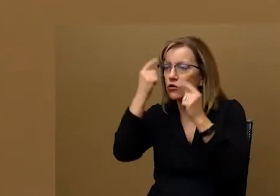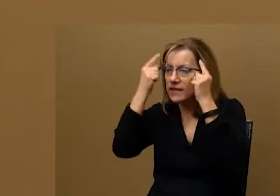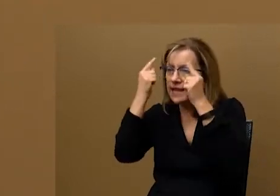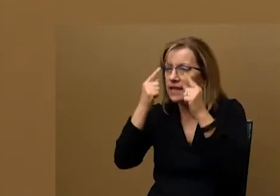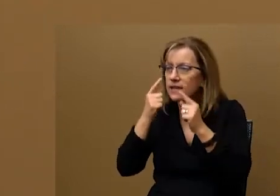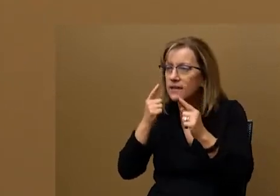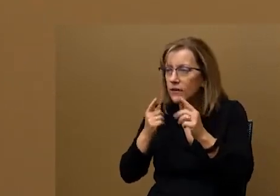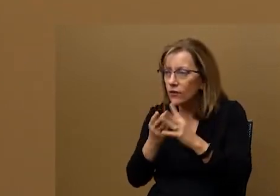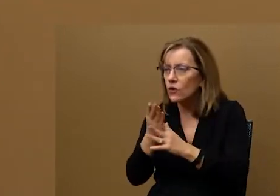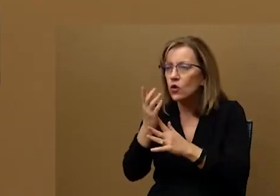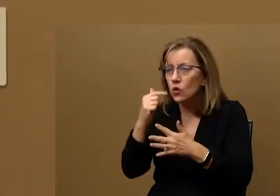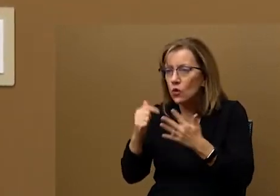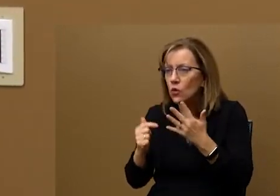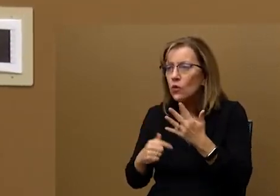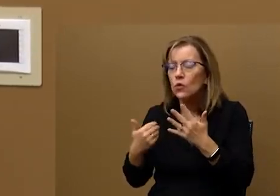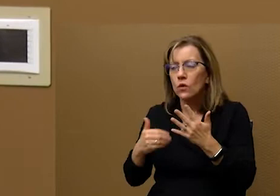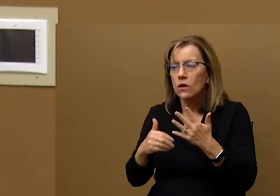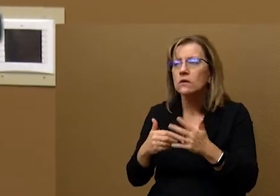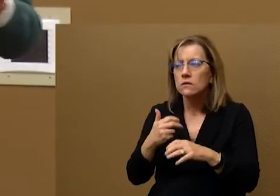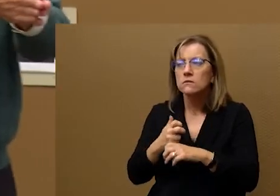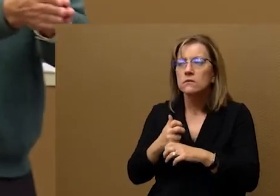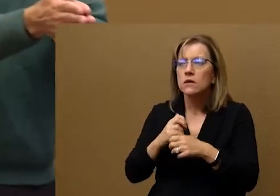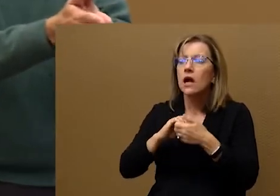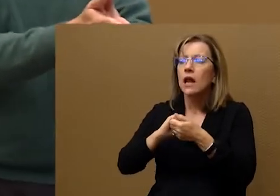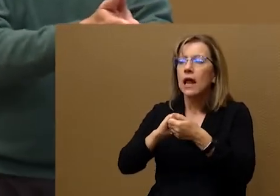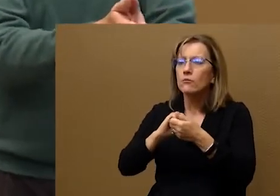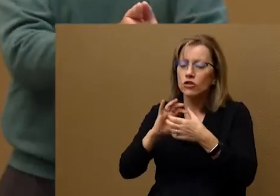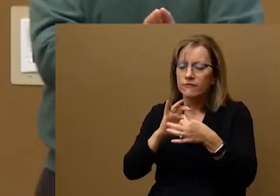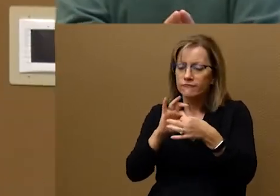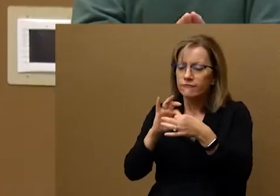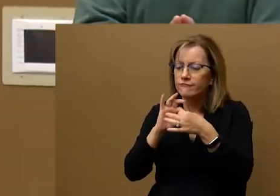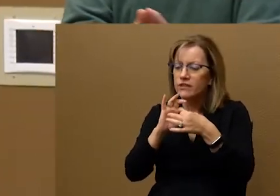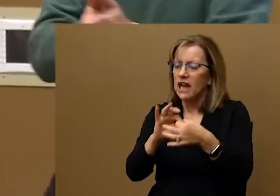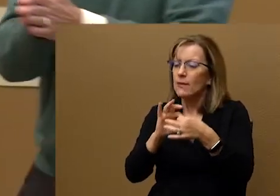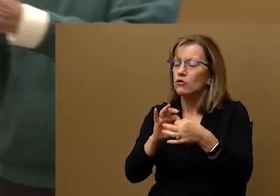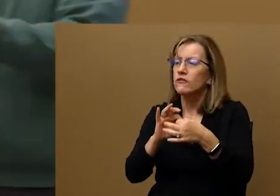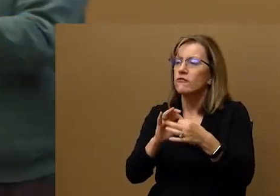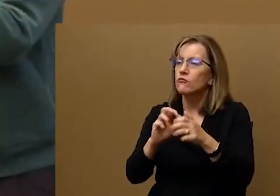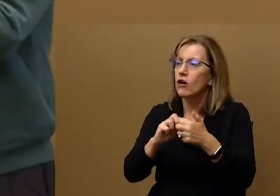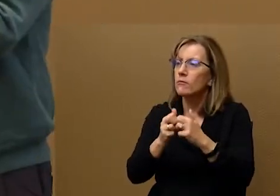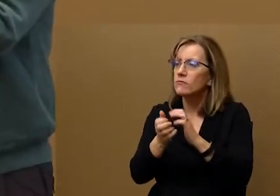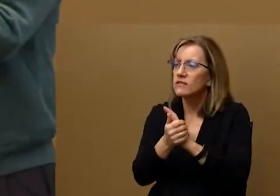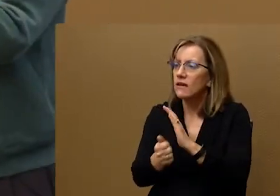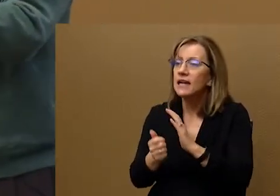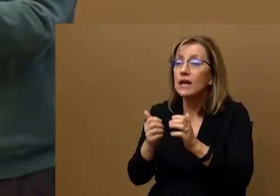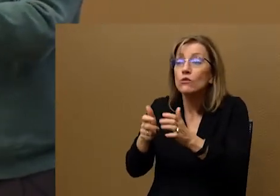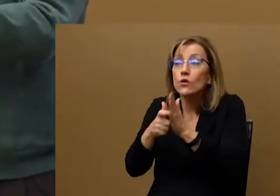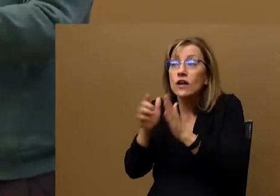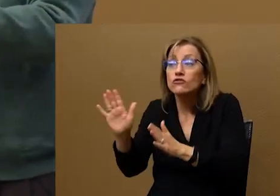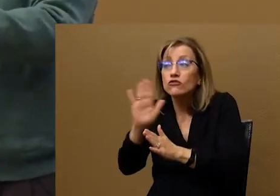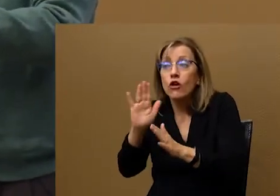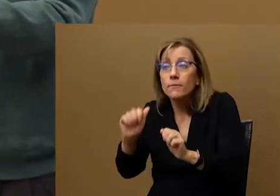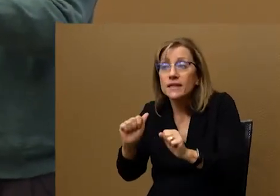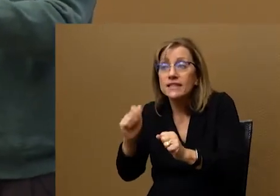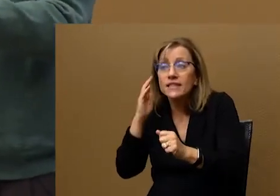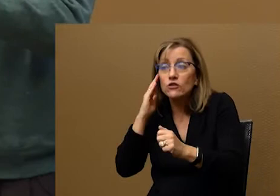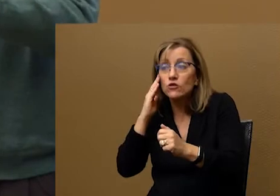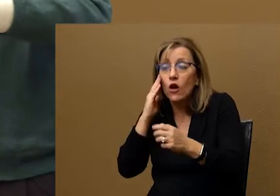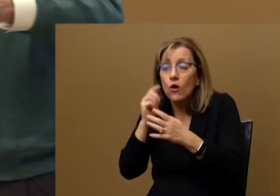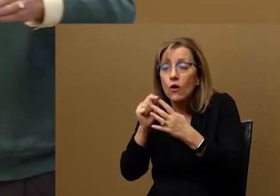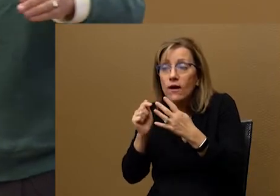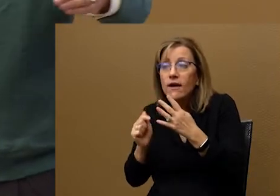person, you teach them how to think. That is very much part of collaborative problem solving. It requires your ability to know